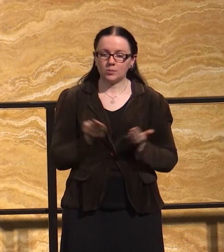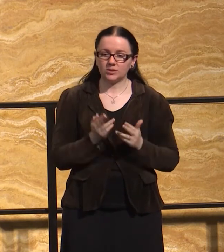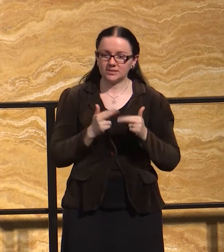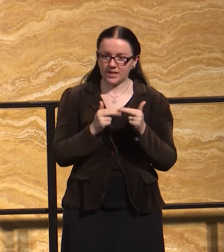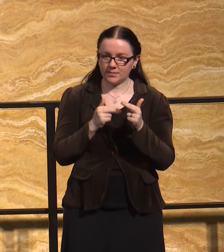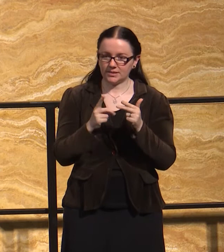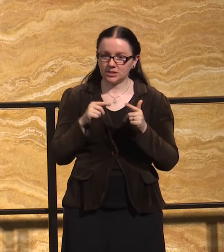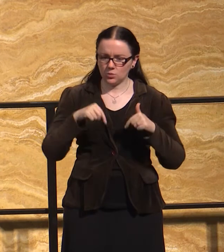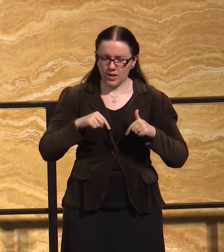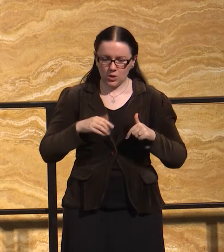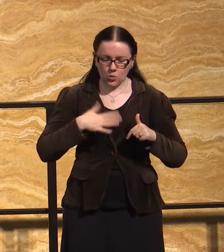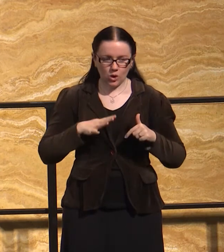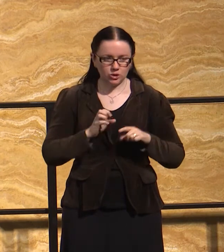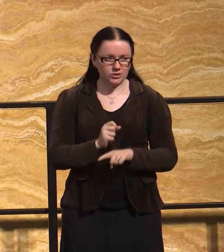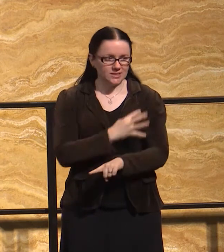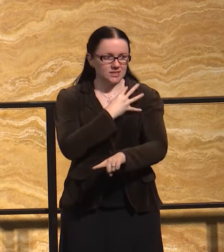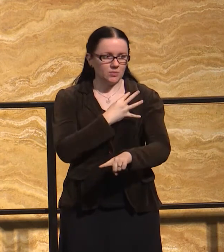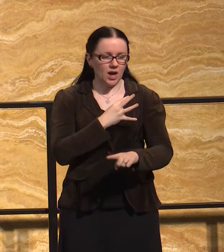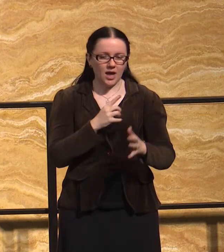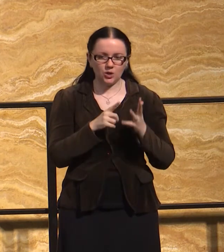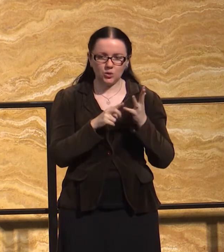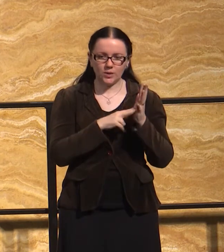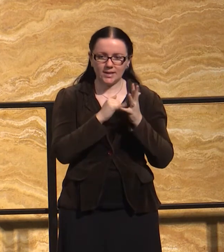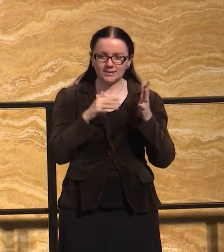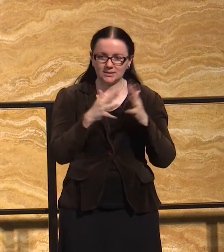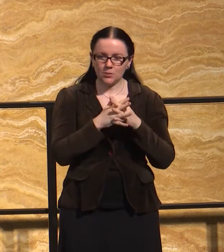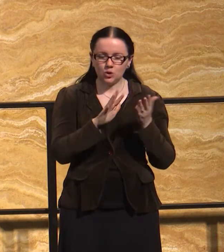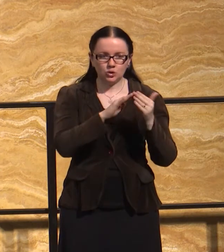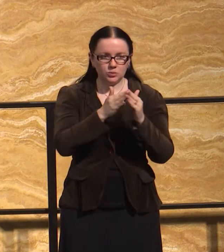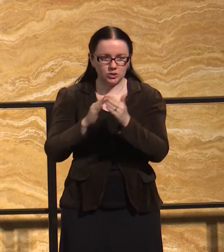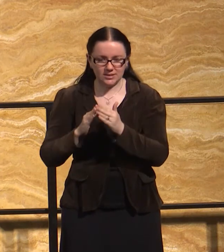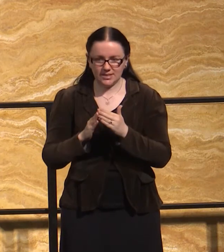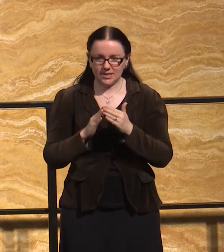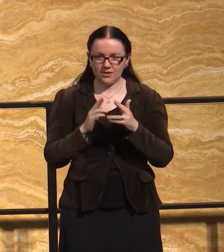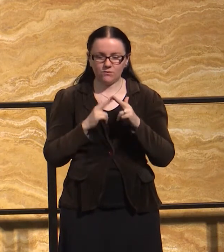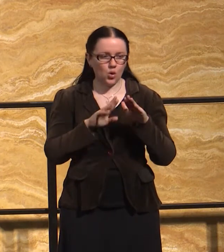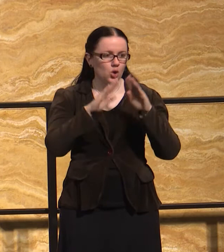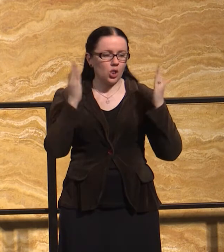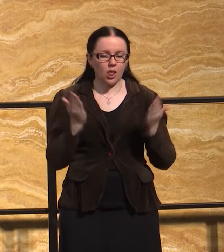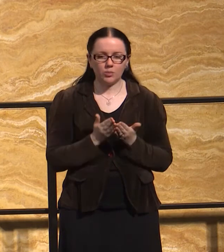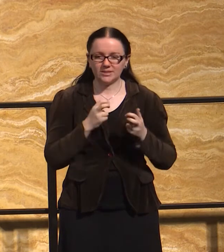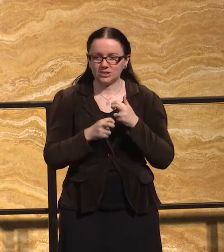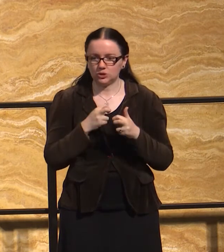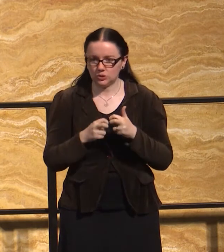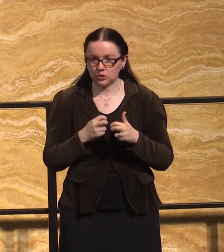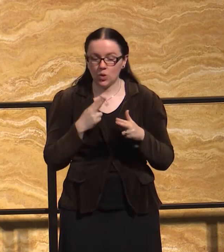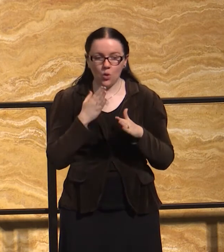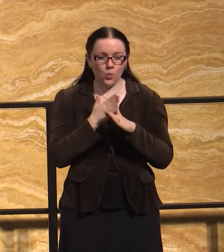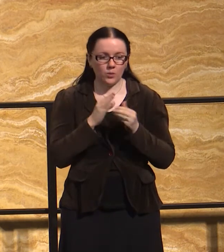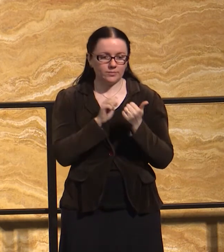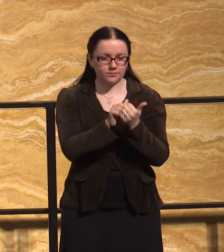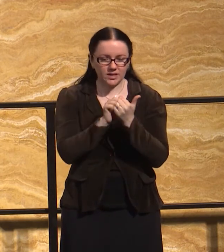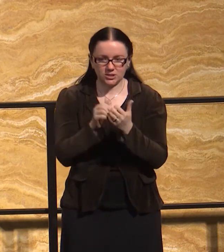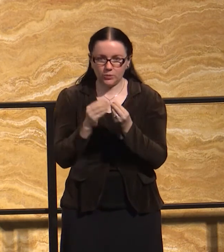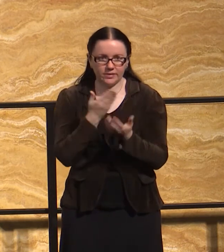to be a catalyst for all the work across the UNSW community on global issues, to work in partnership with